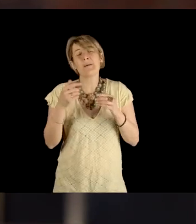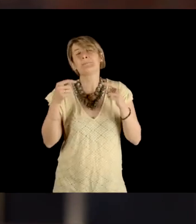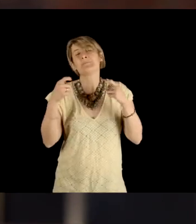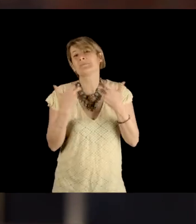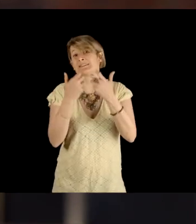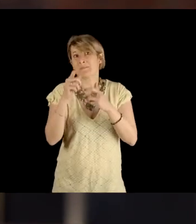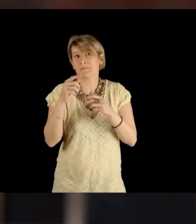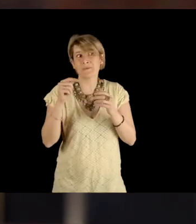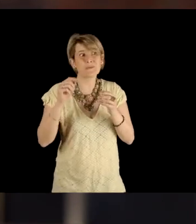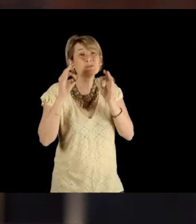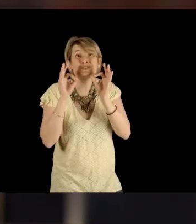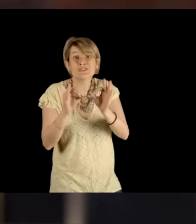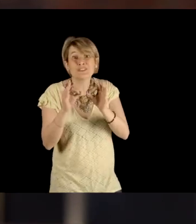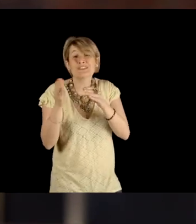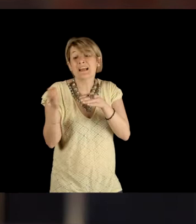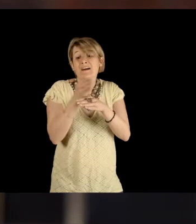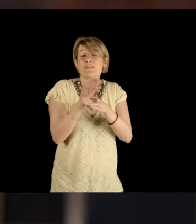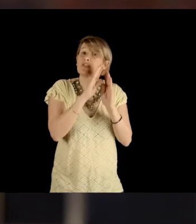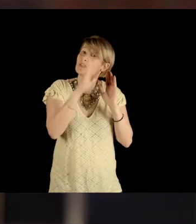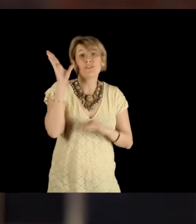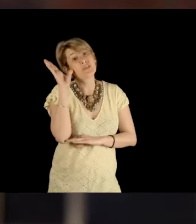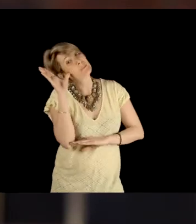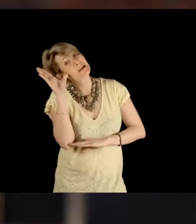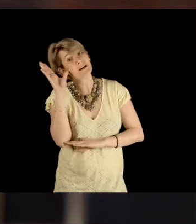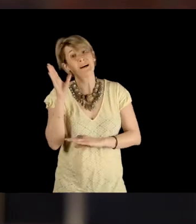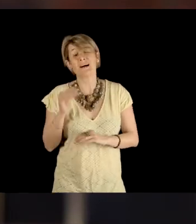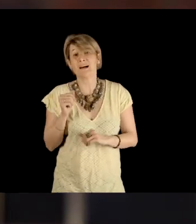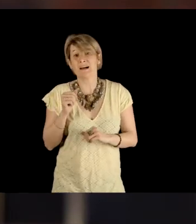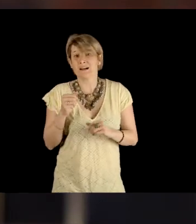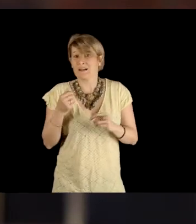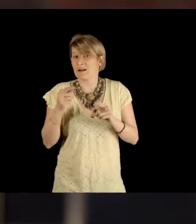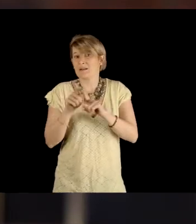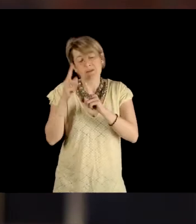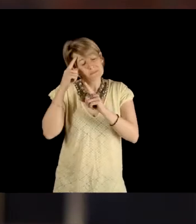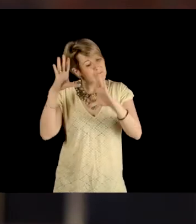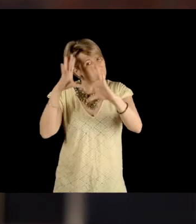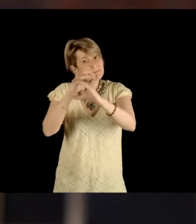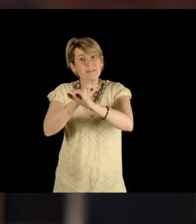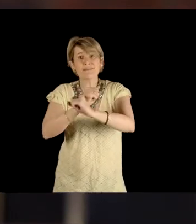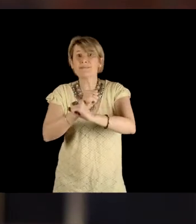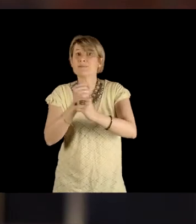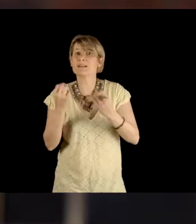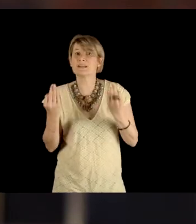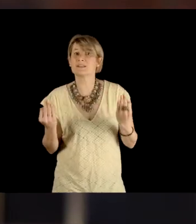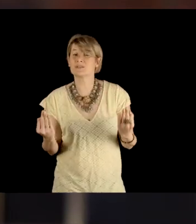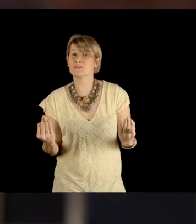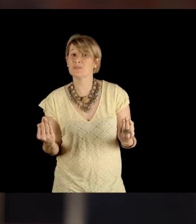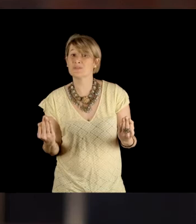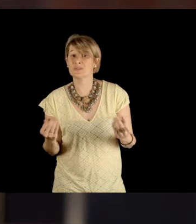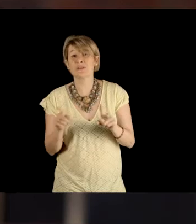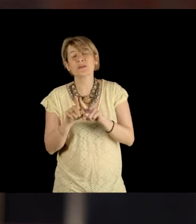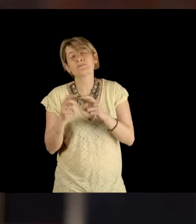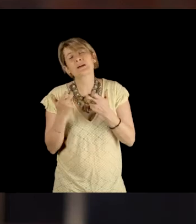and resolve at that time through this meditation in a very subtle way, in a very gentle